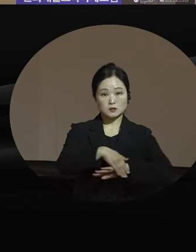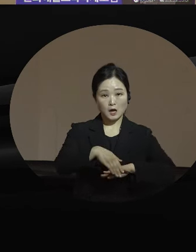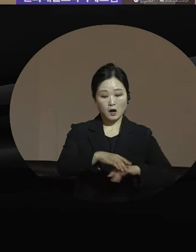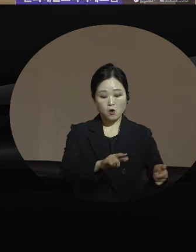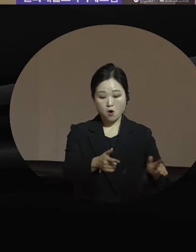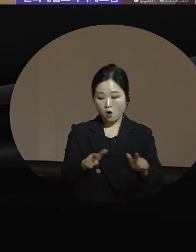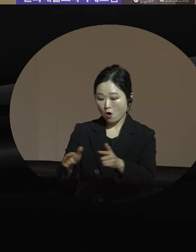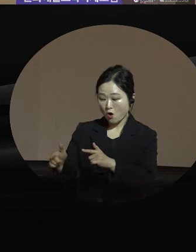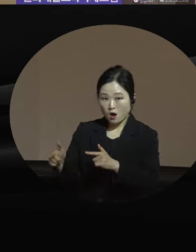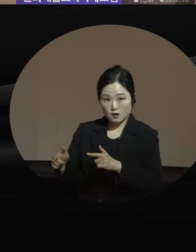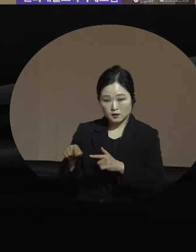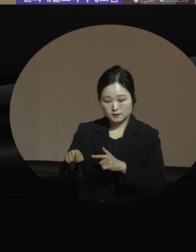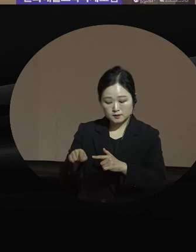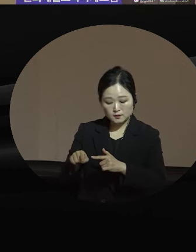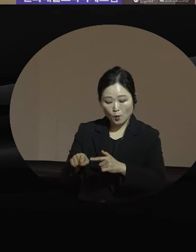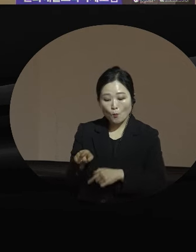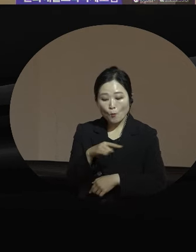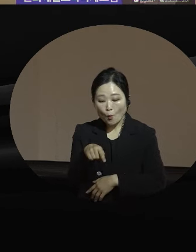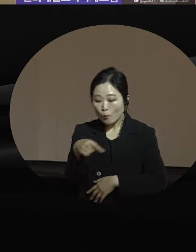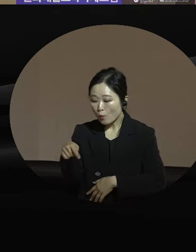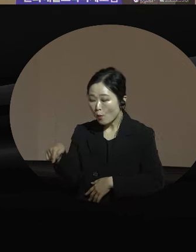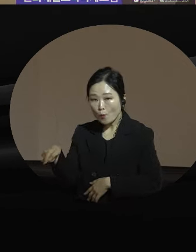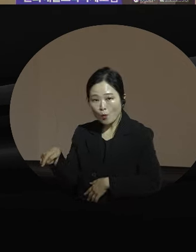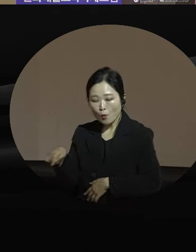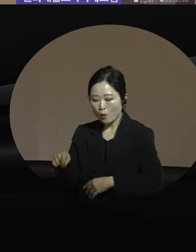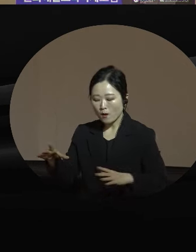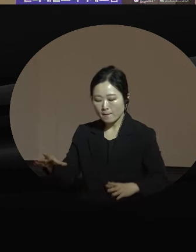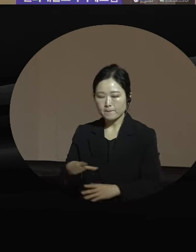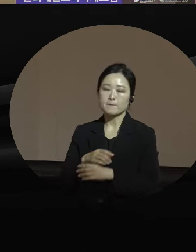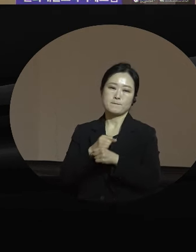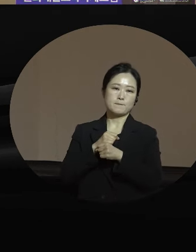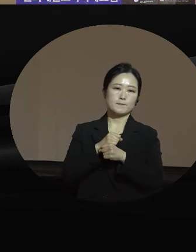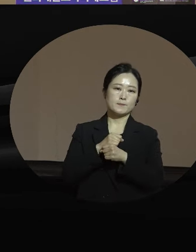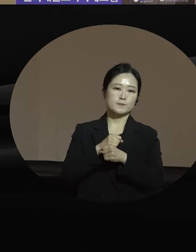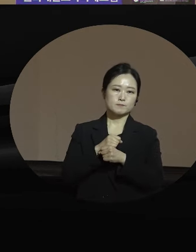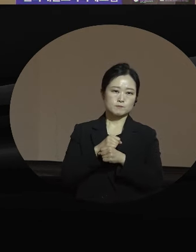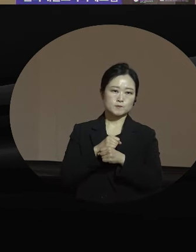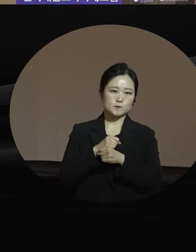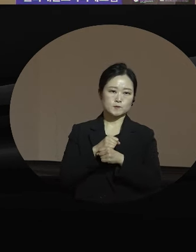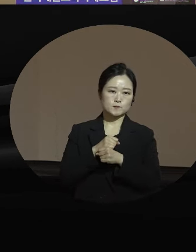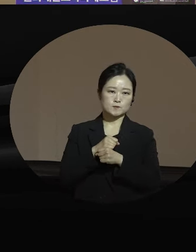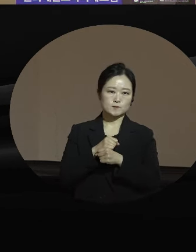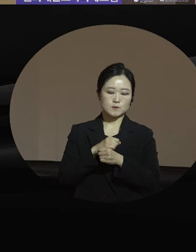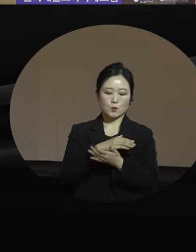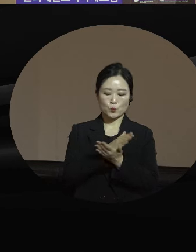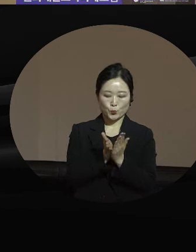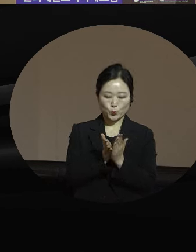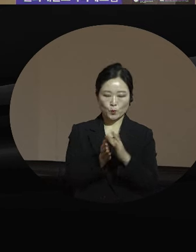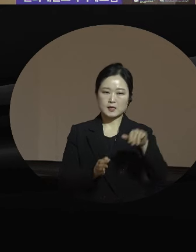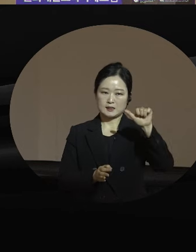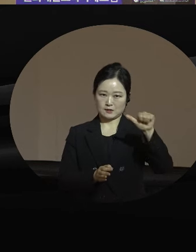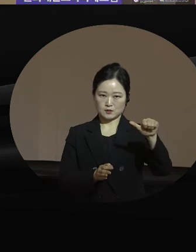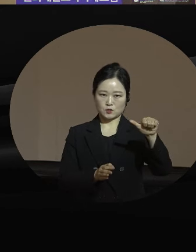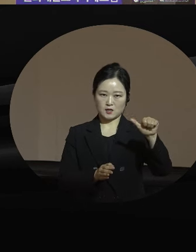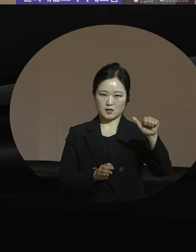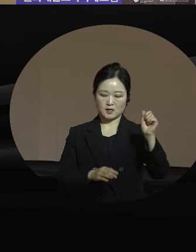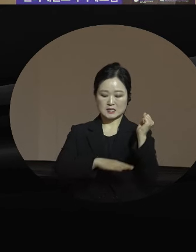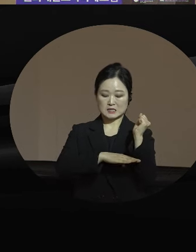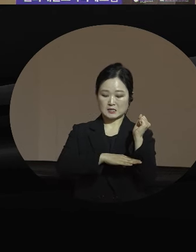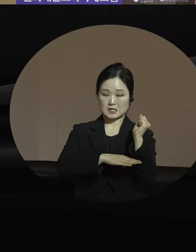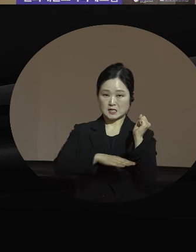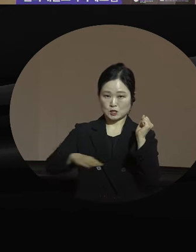main guidelines were determined based on the Mongolian long-term development policy. And current